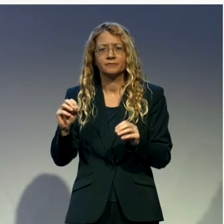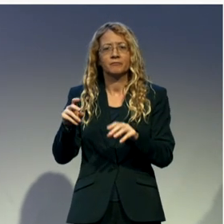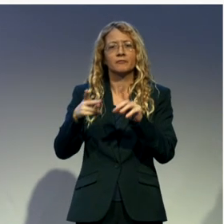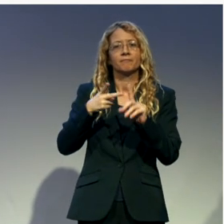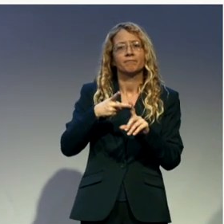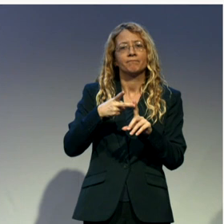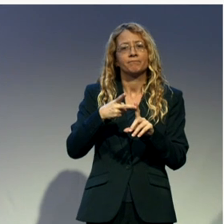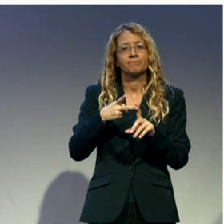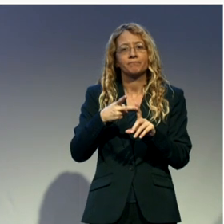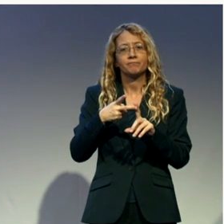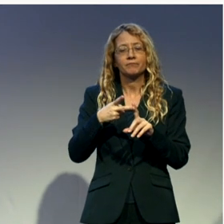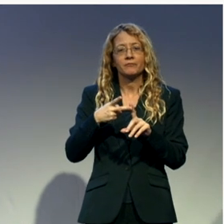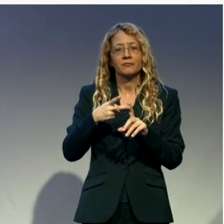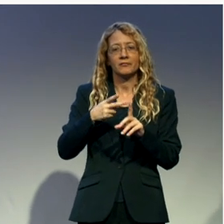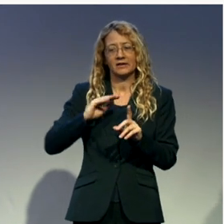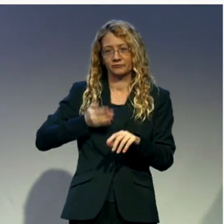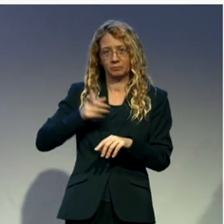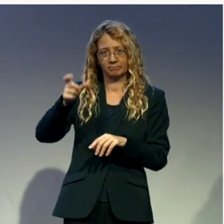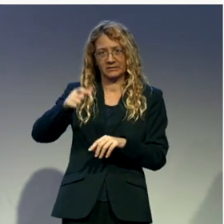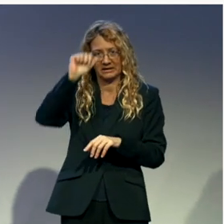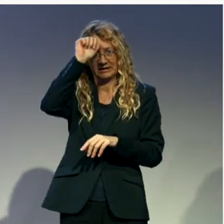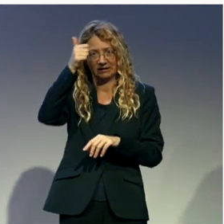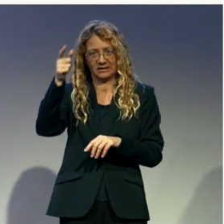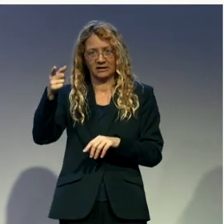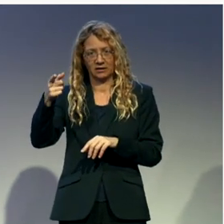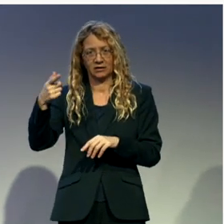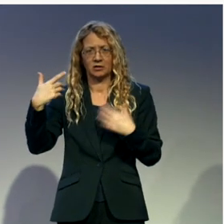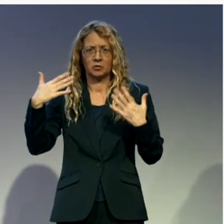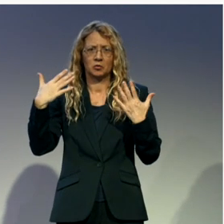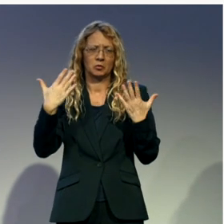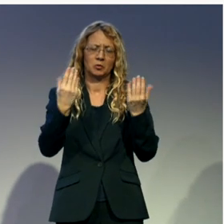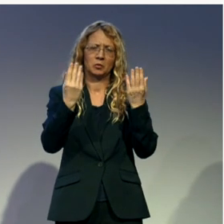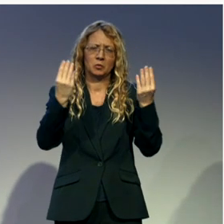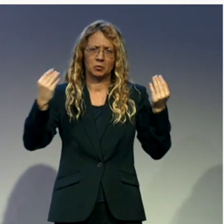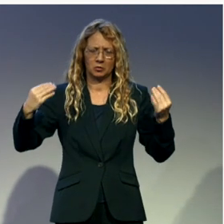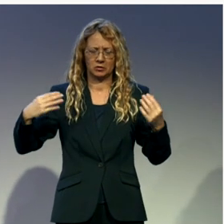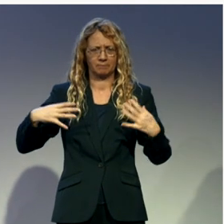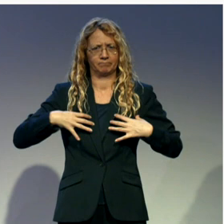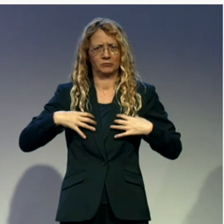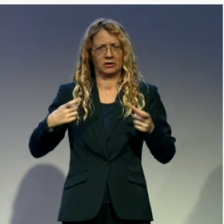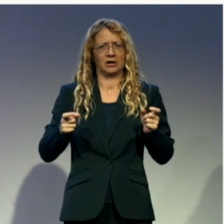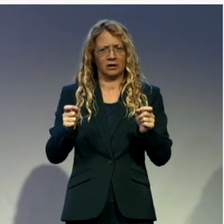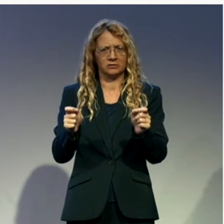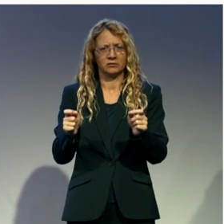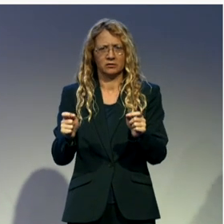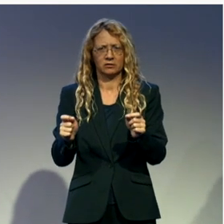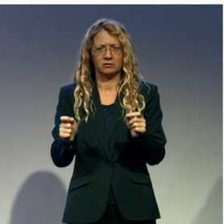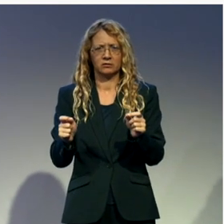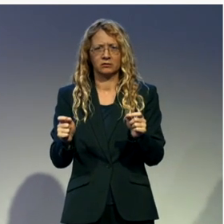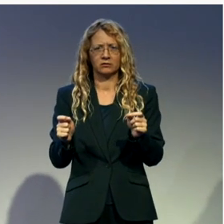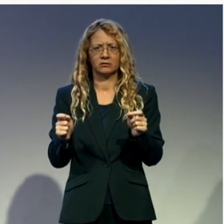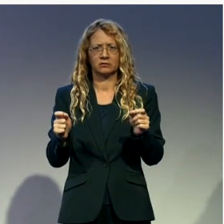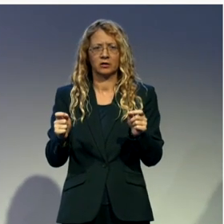both groups. It's for blind women and for women with breast cancer. And if they're being brought together